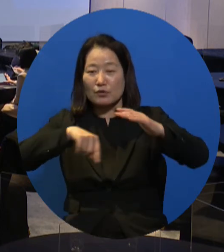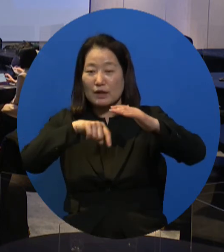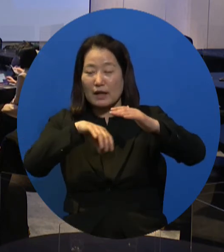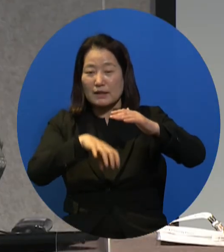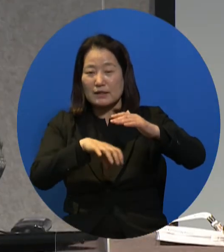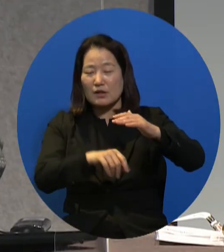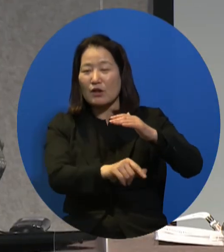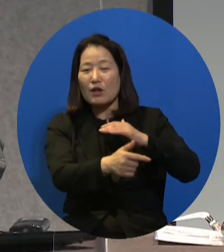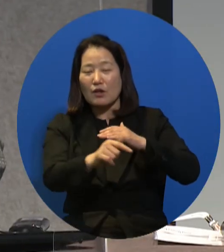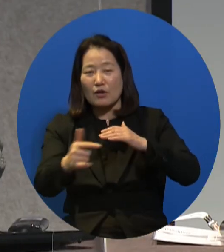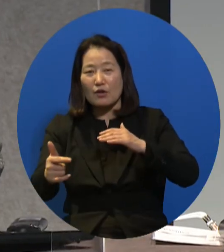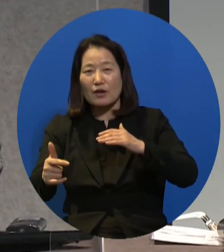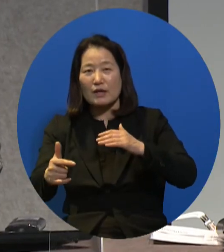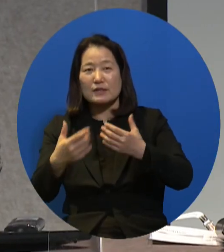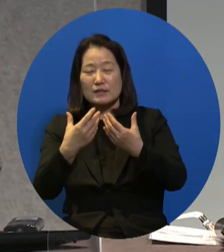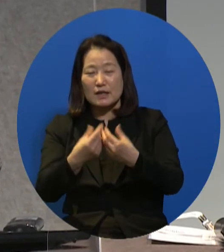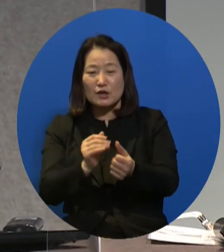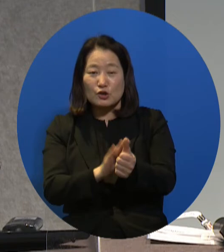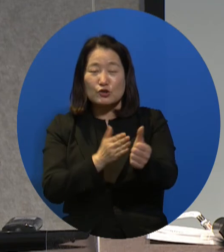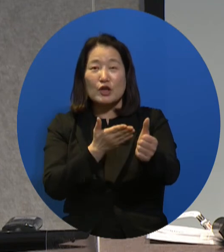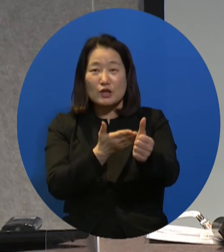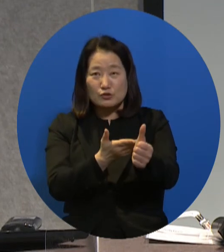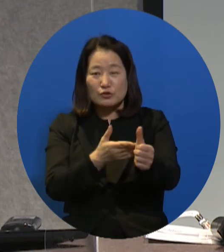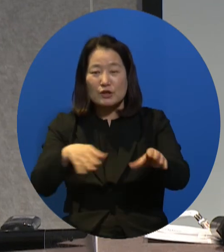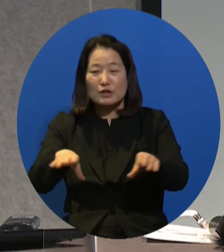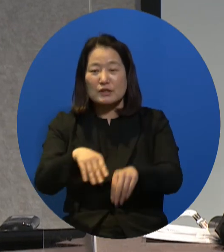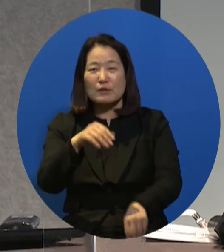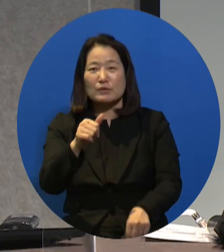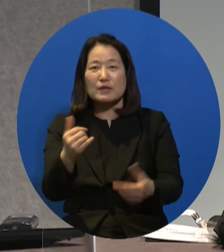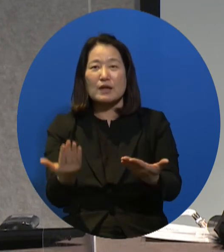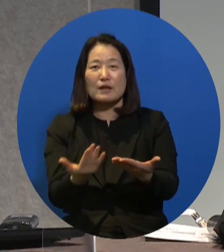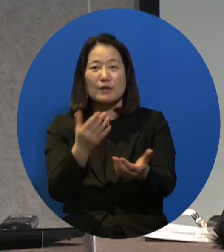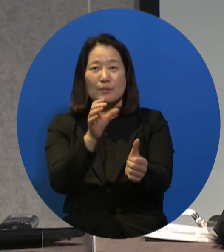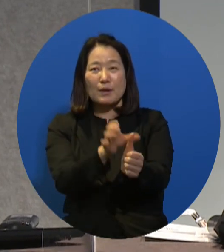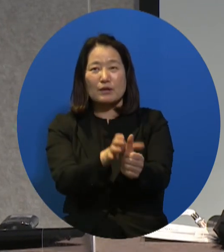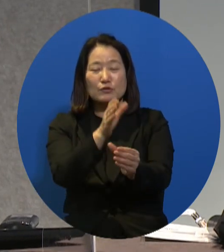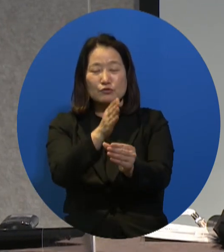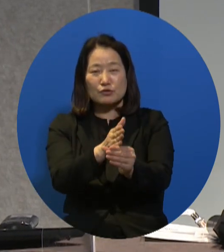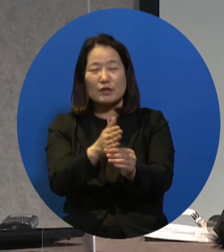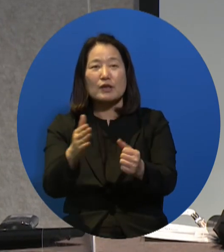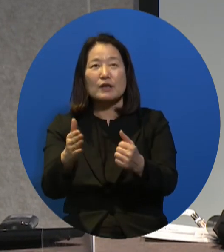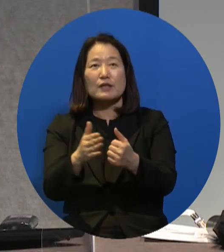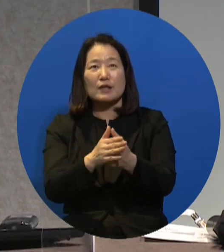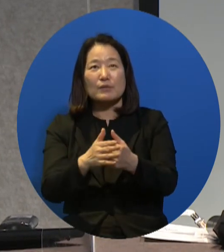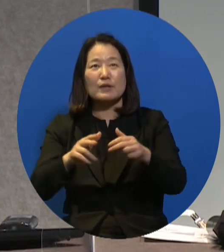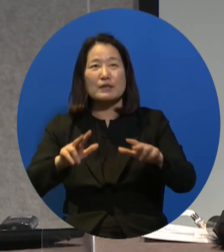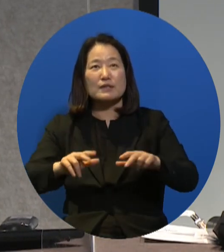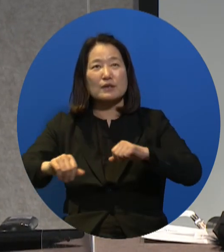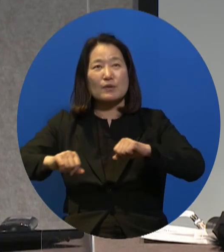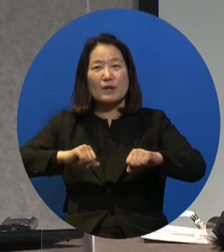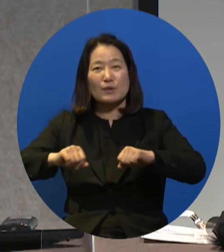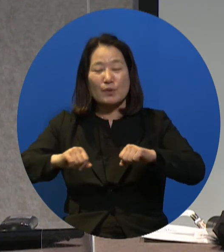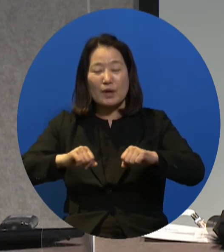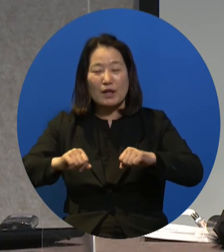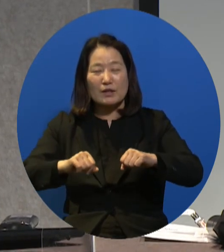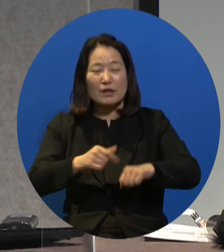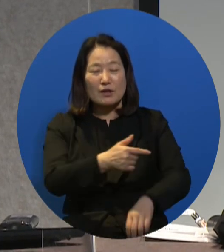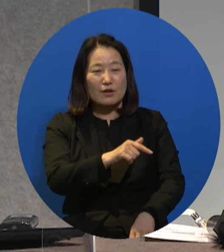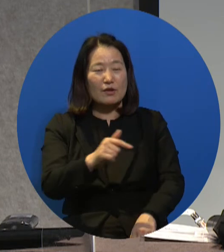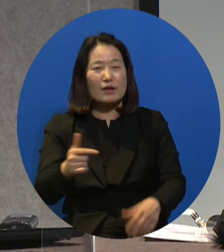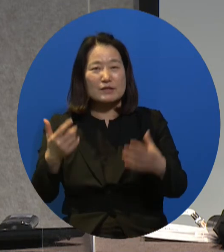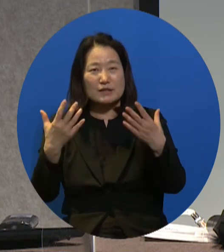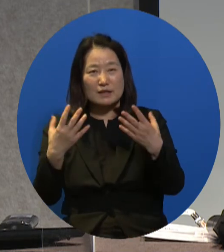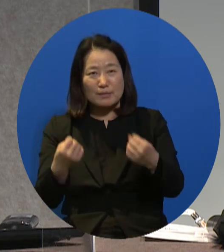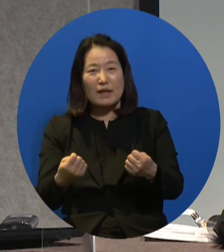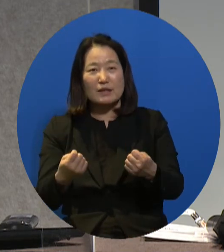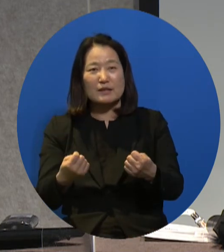Thank you very much. I understand that she supports various complaints processes and remedy processes, so I believe that